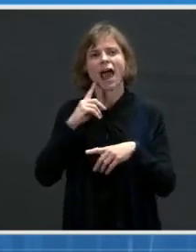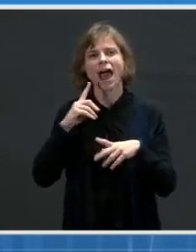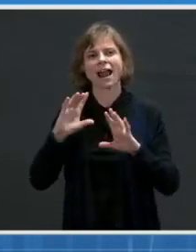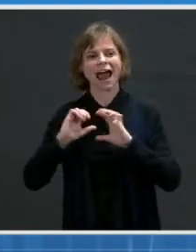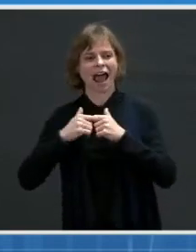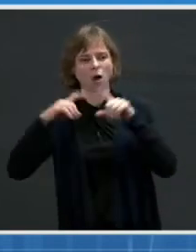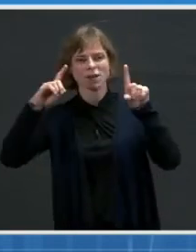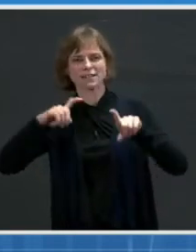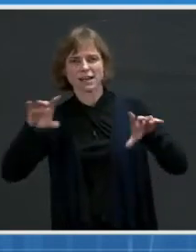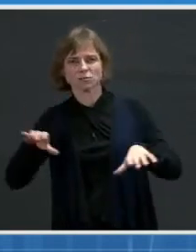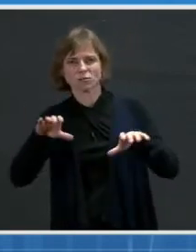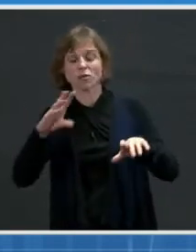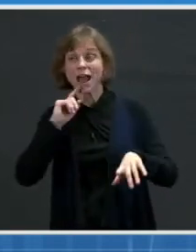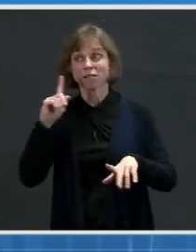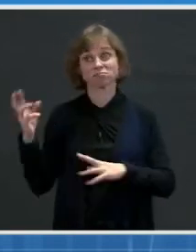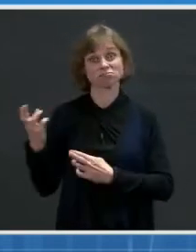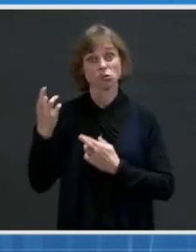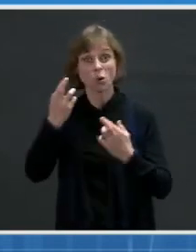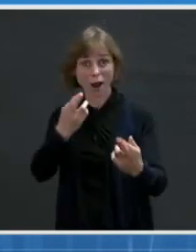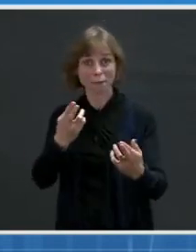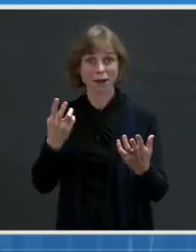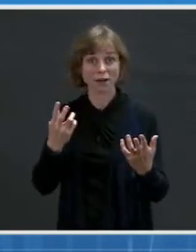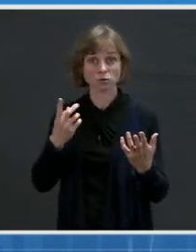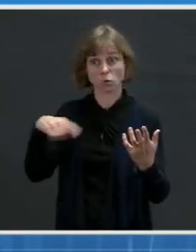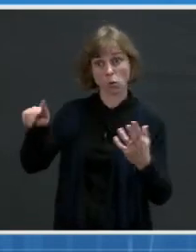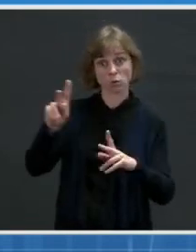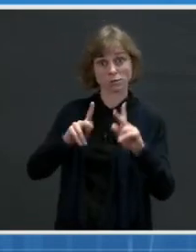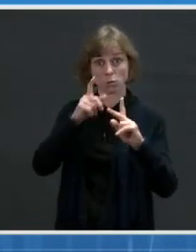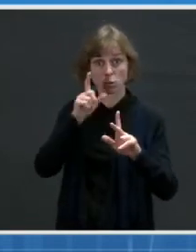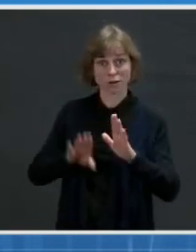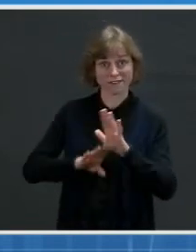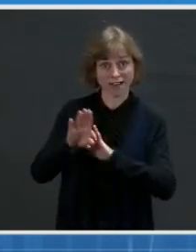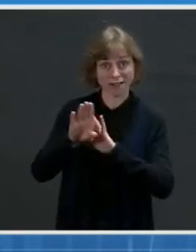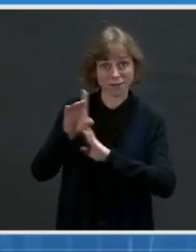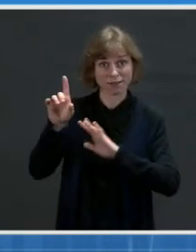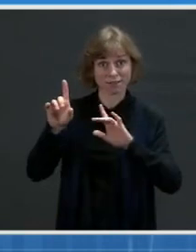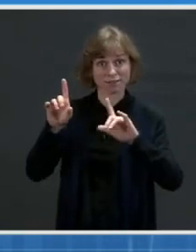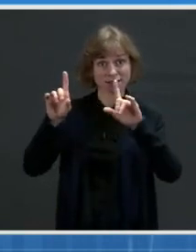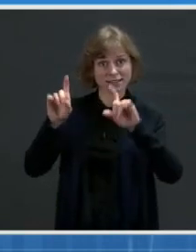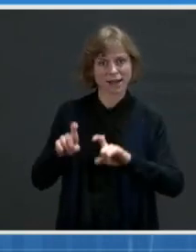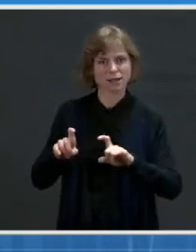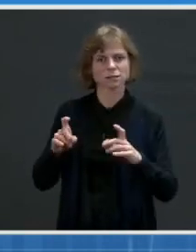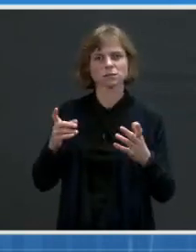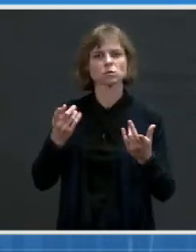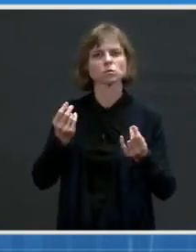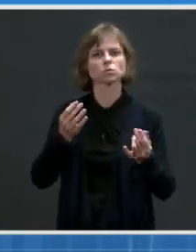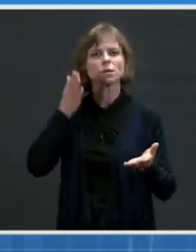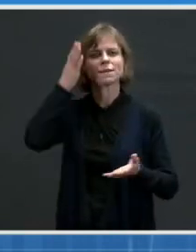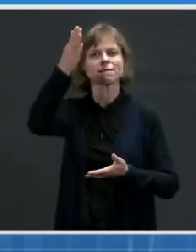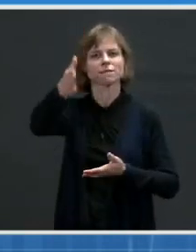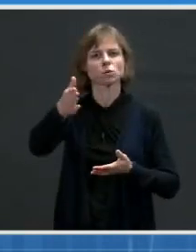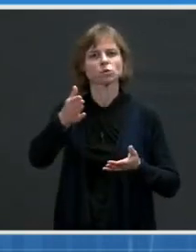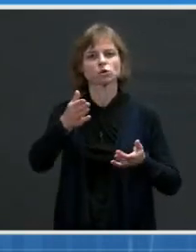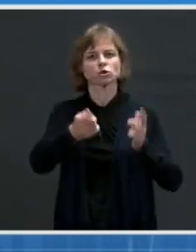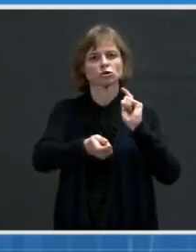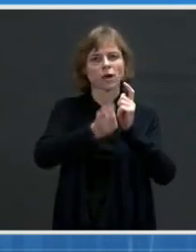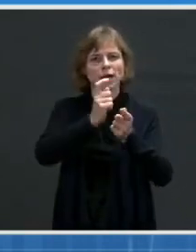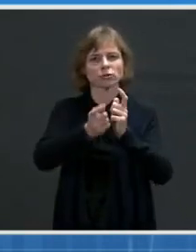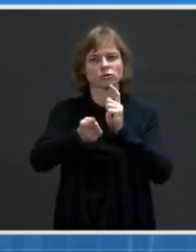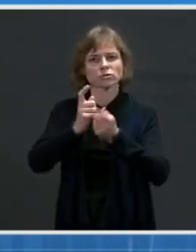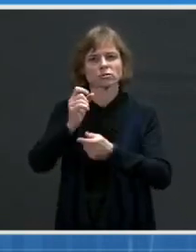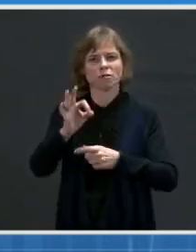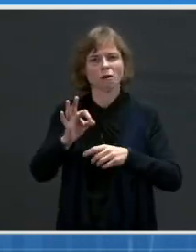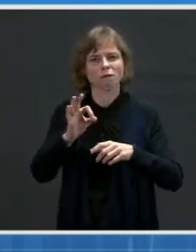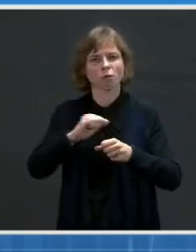and provide recommendations to the developers of these tests regarding the future genetic mutations and what they need